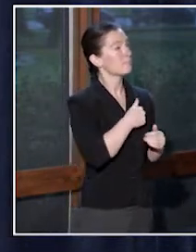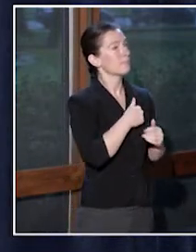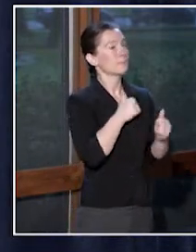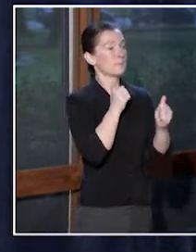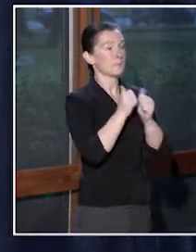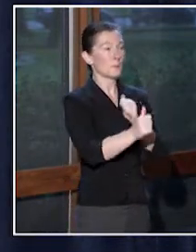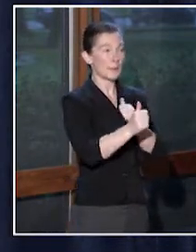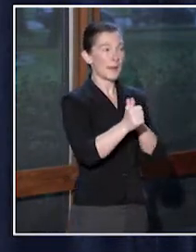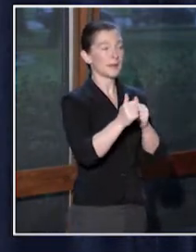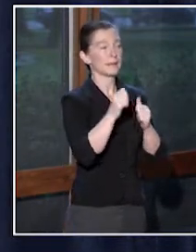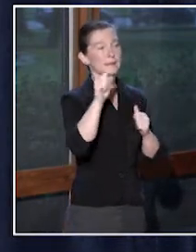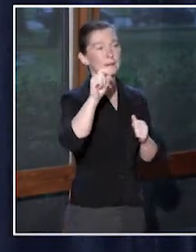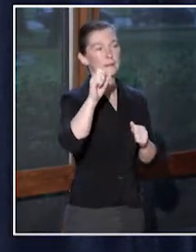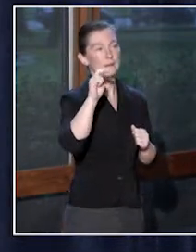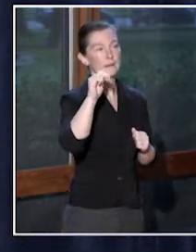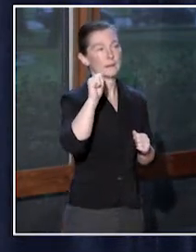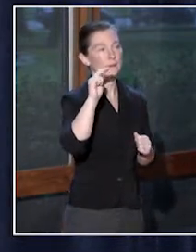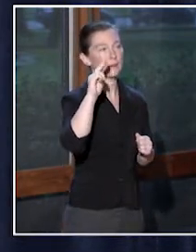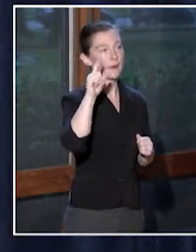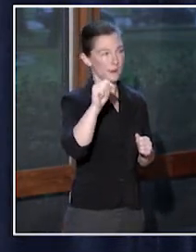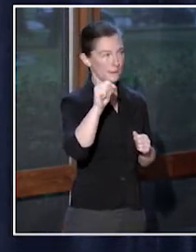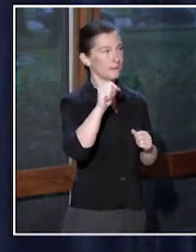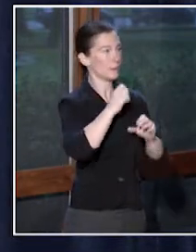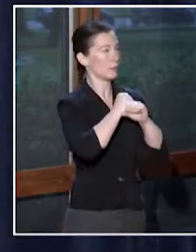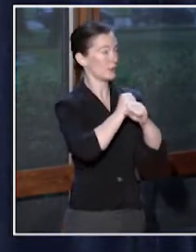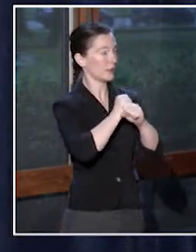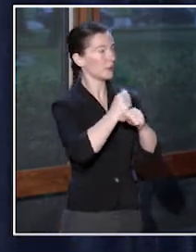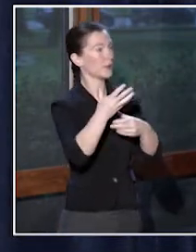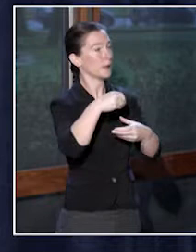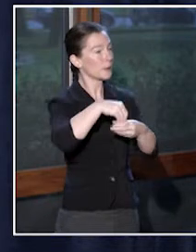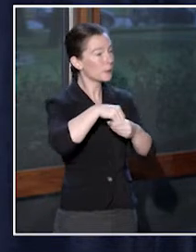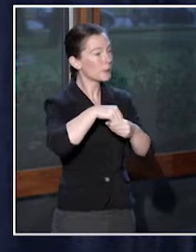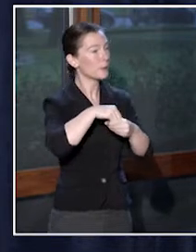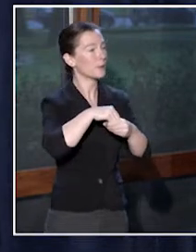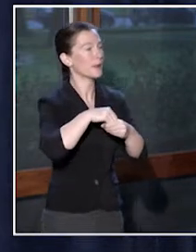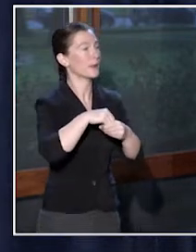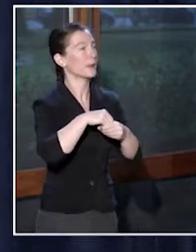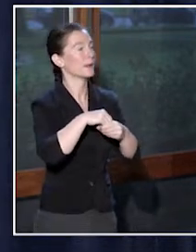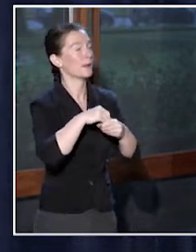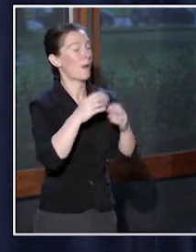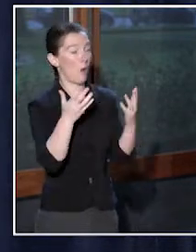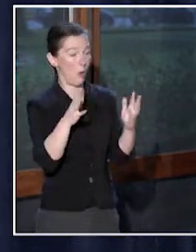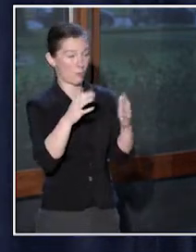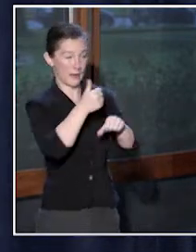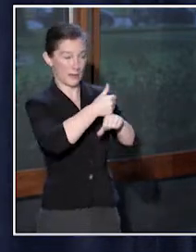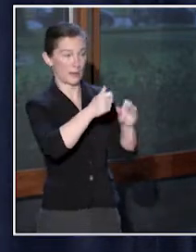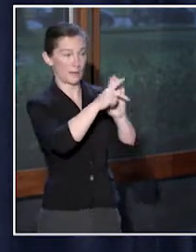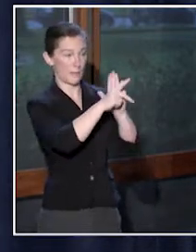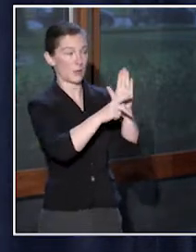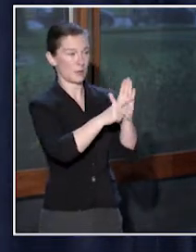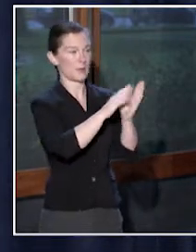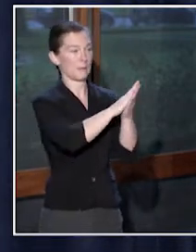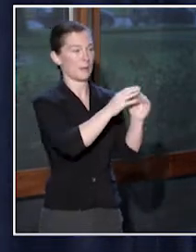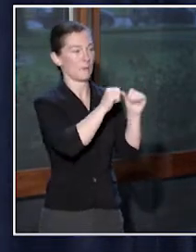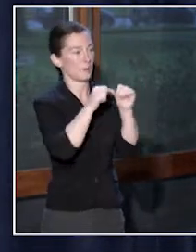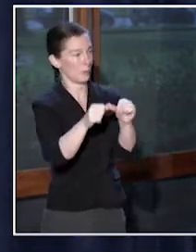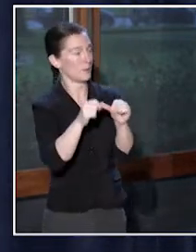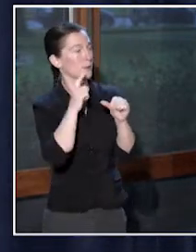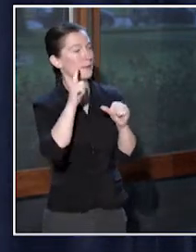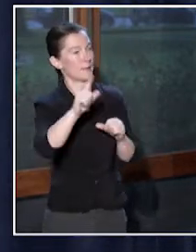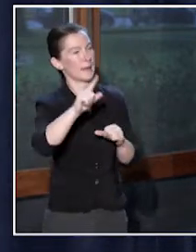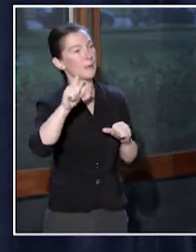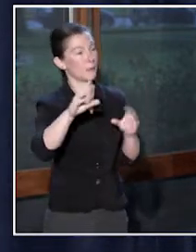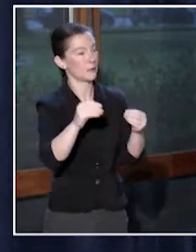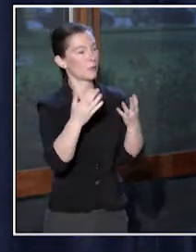year, including making permanent an existing policy requiring landlords to provide relocation assistance